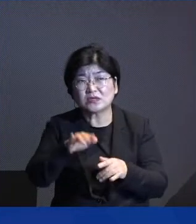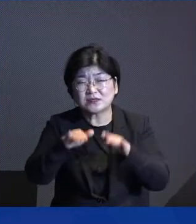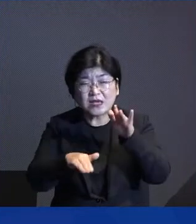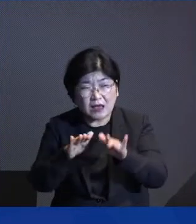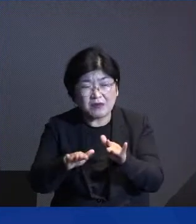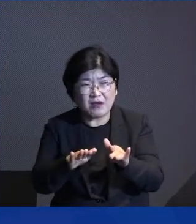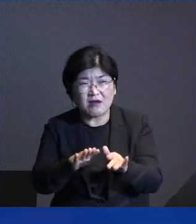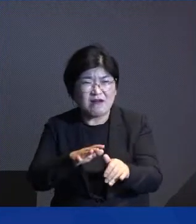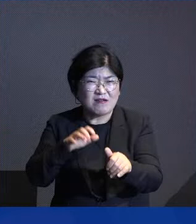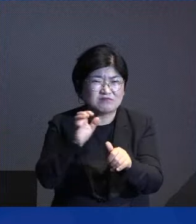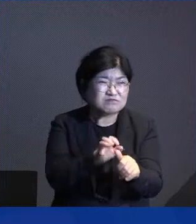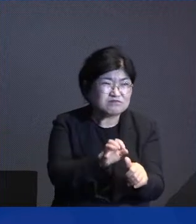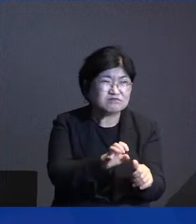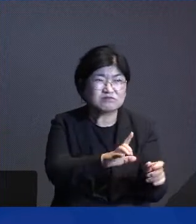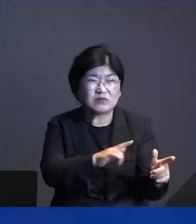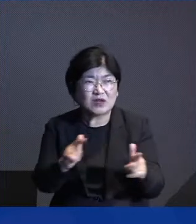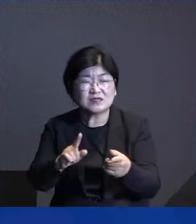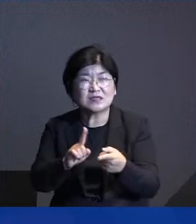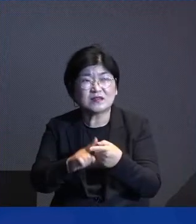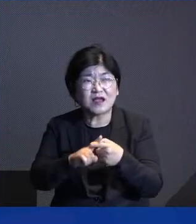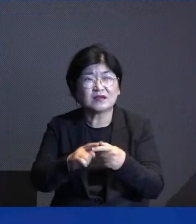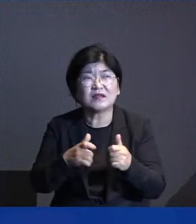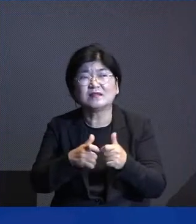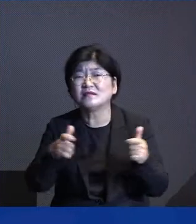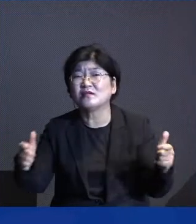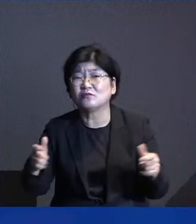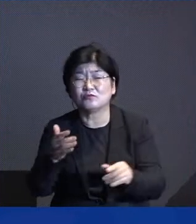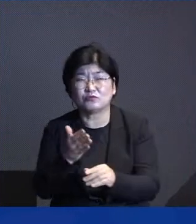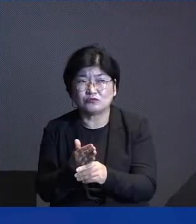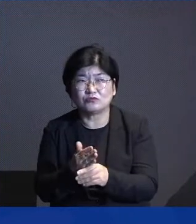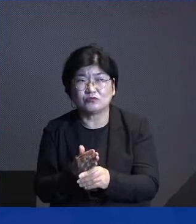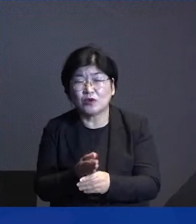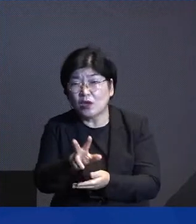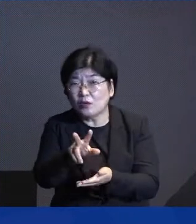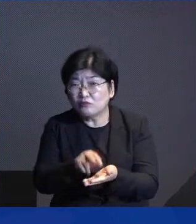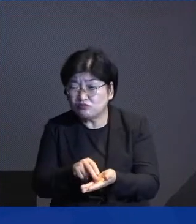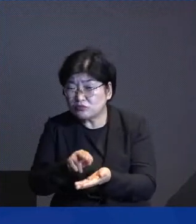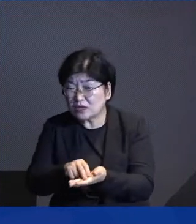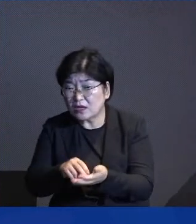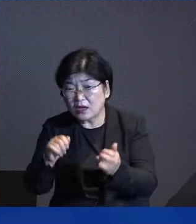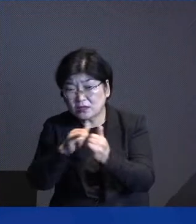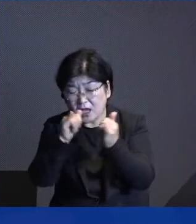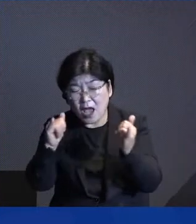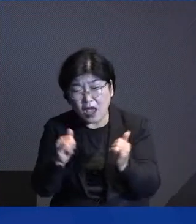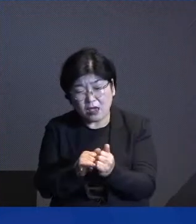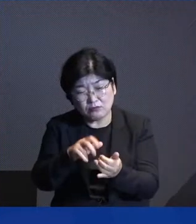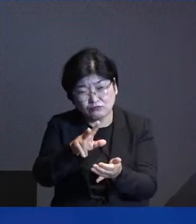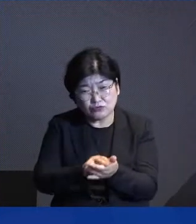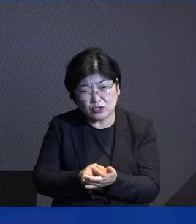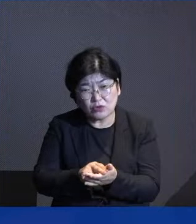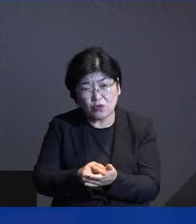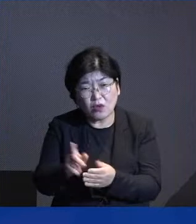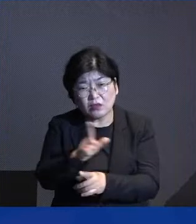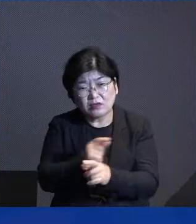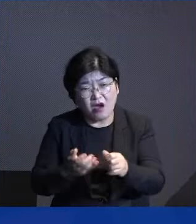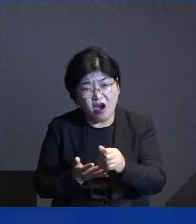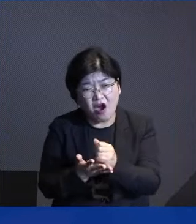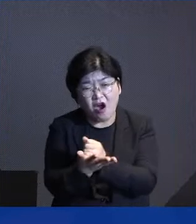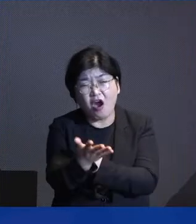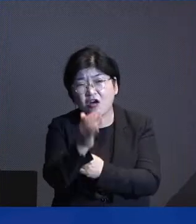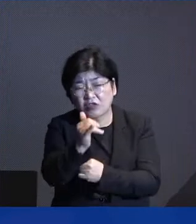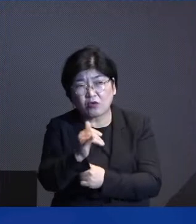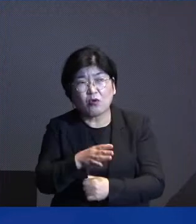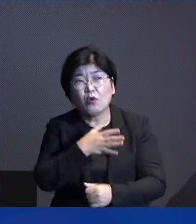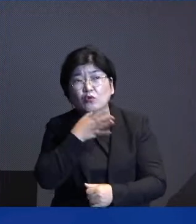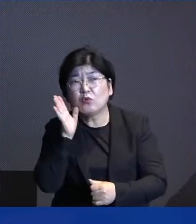elder abuse, it's a growing social evil. It is not just limited to physical abuse. It can be